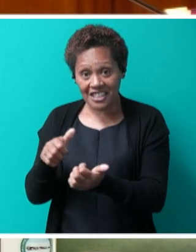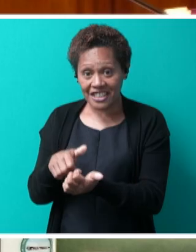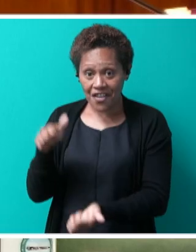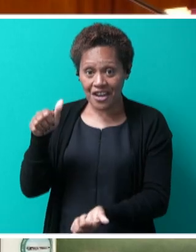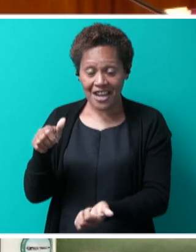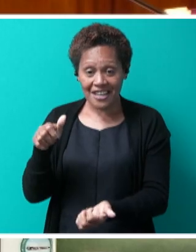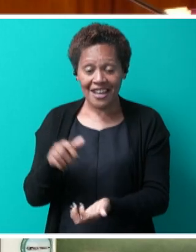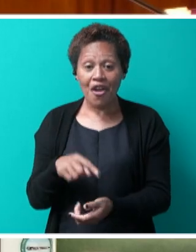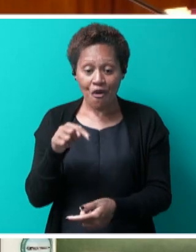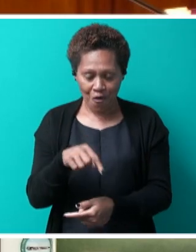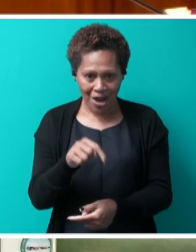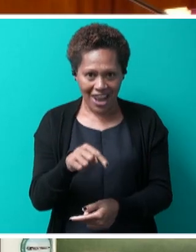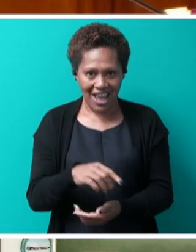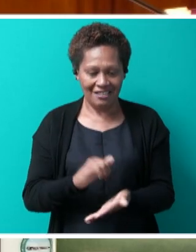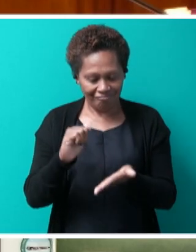business leo ni bonua